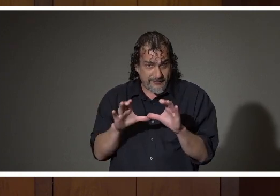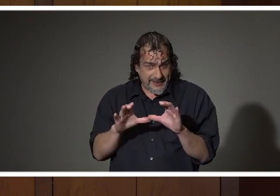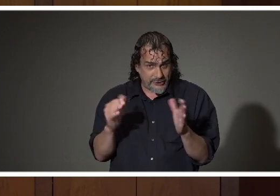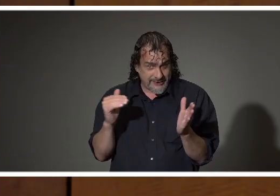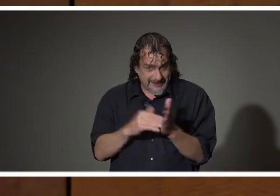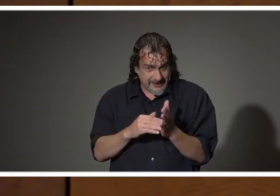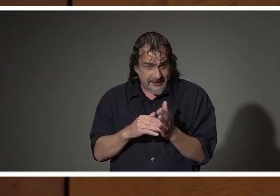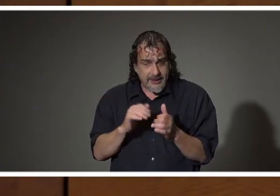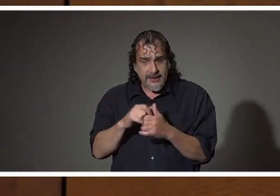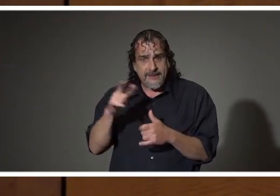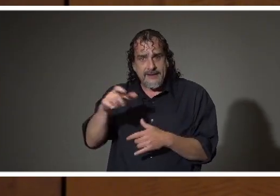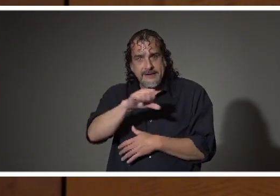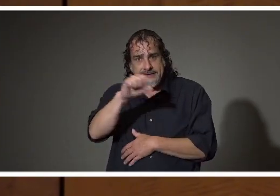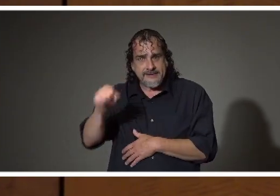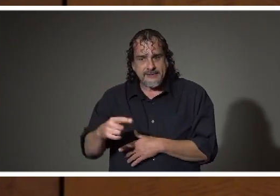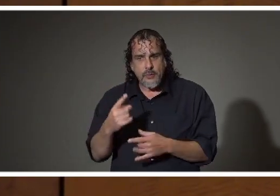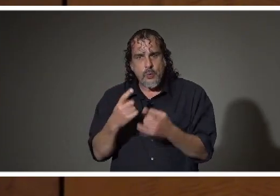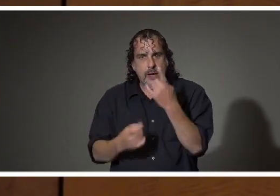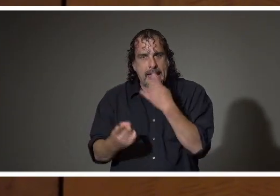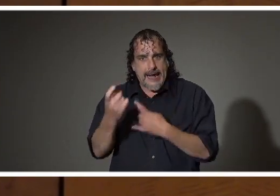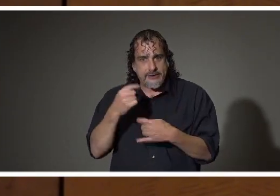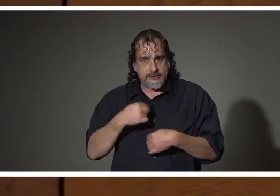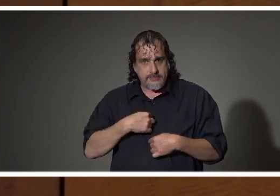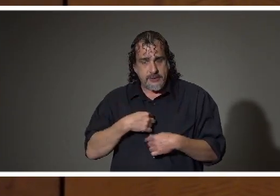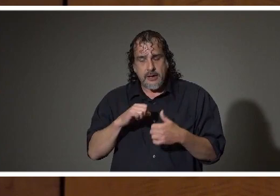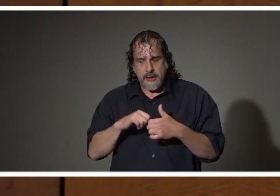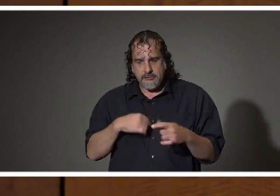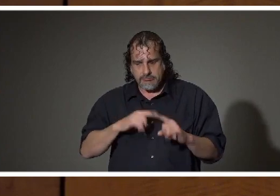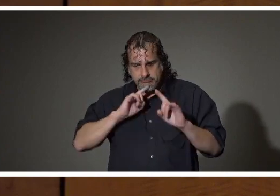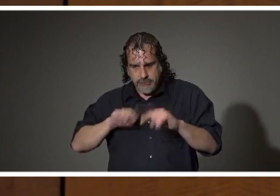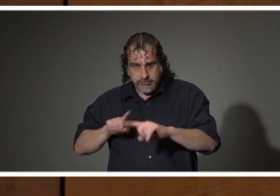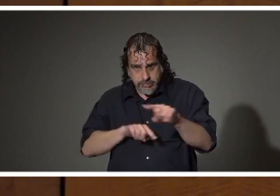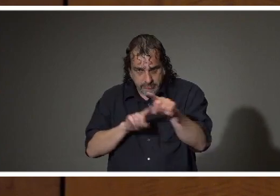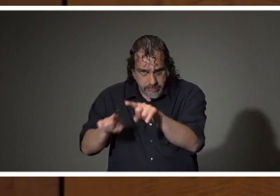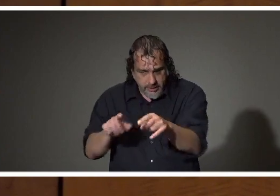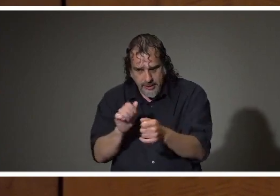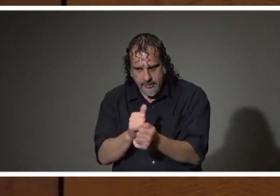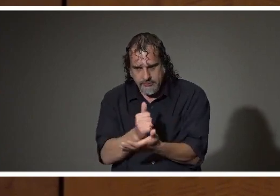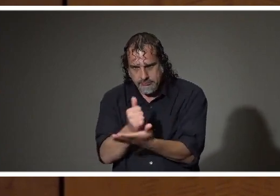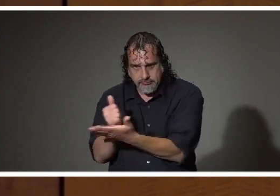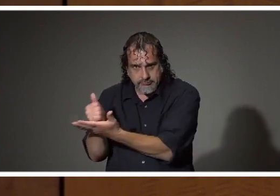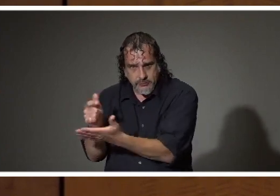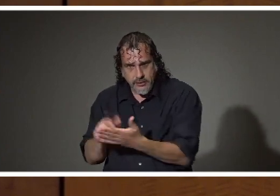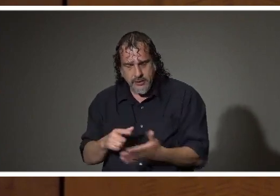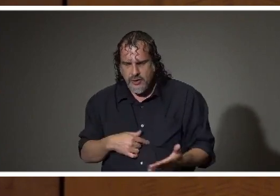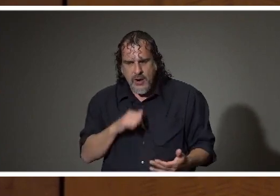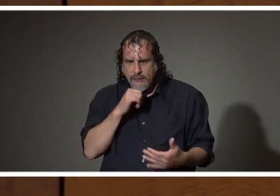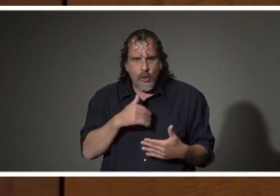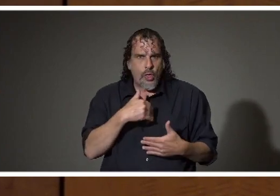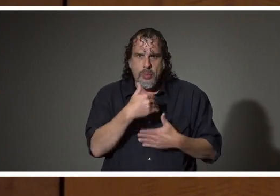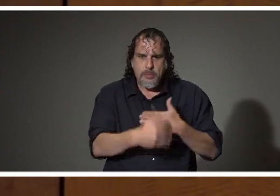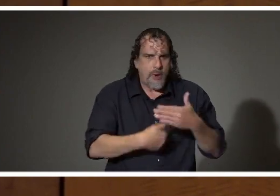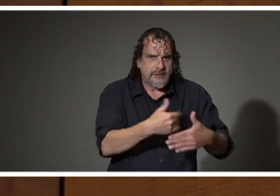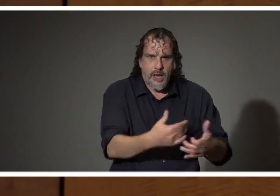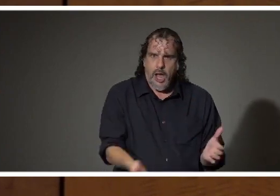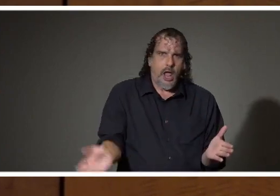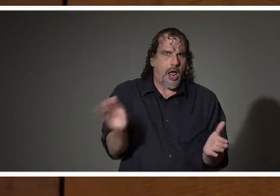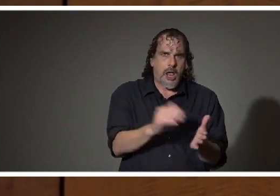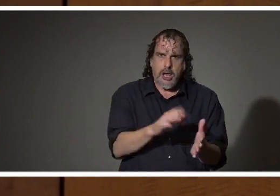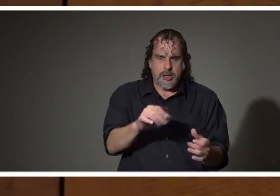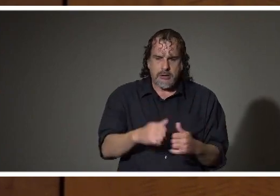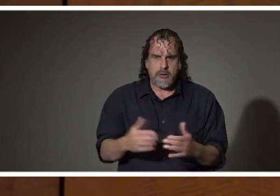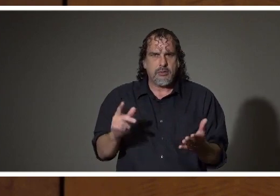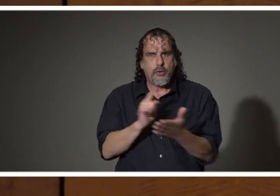the system will then ask you questions which will help get you, you don't have to go through the whole process again. File your weekly